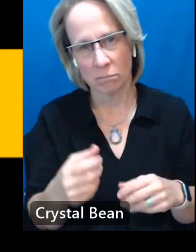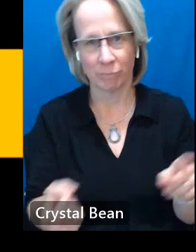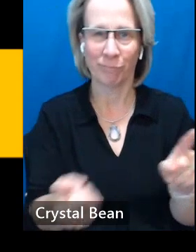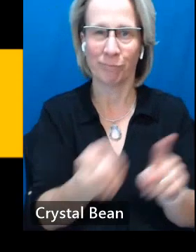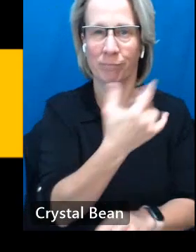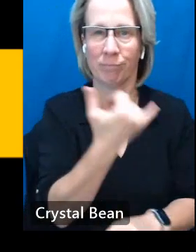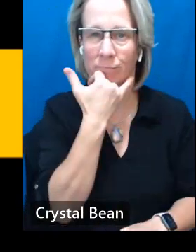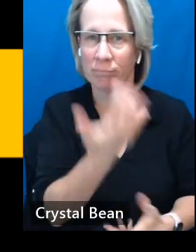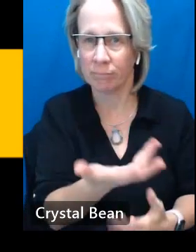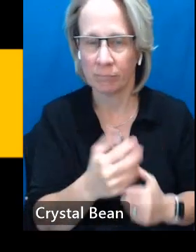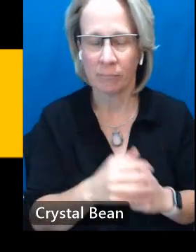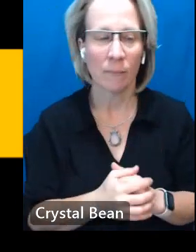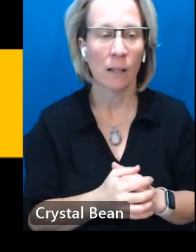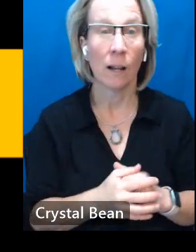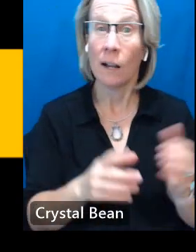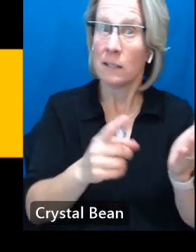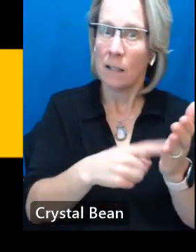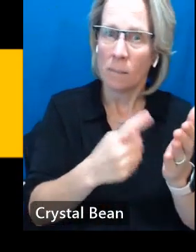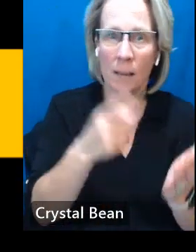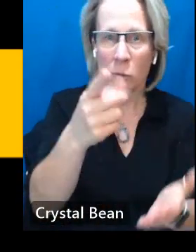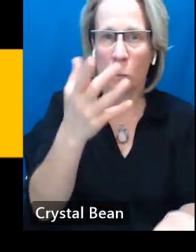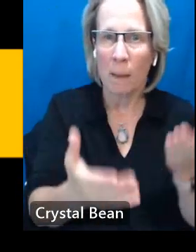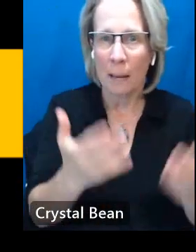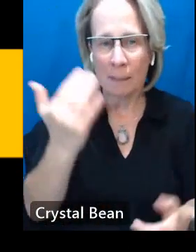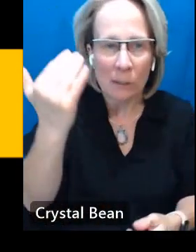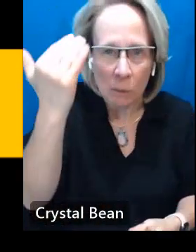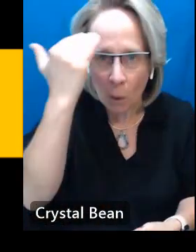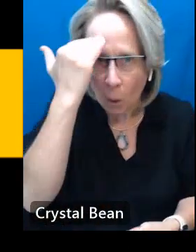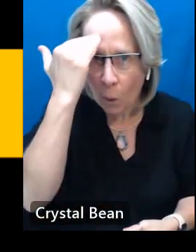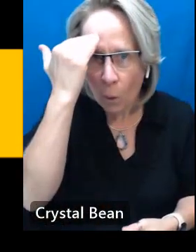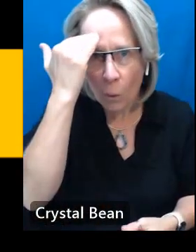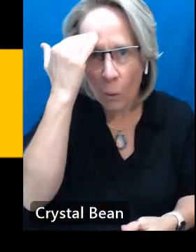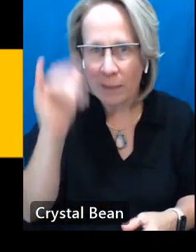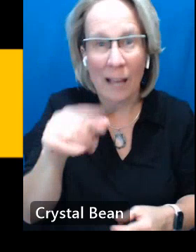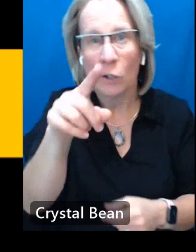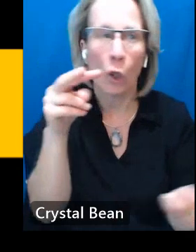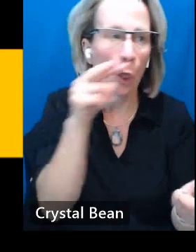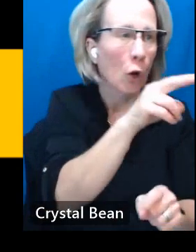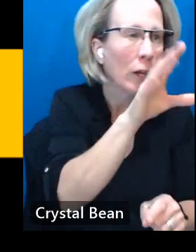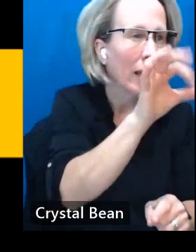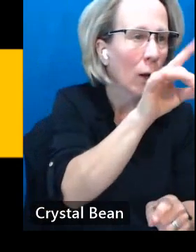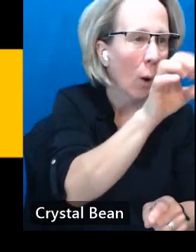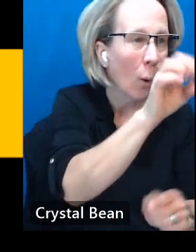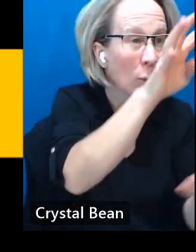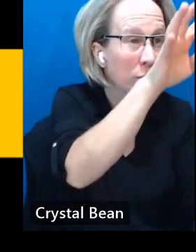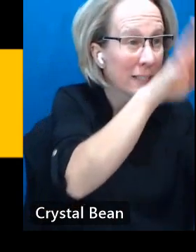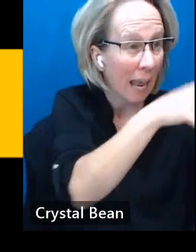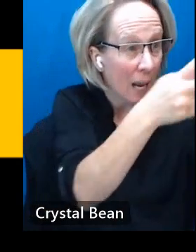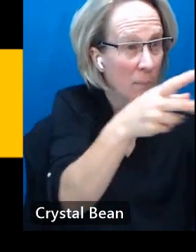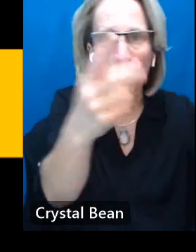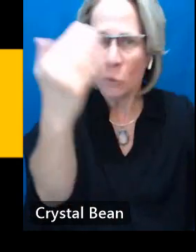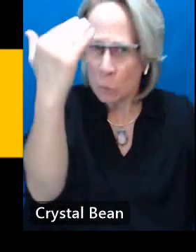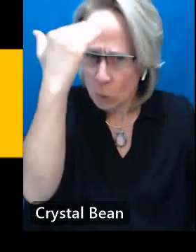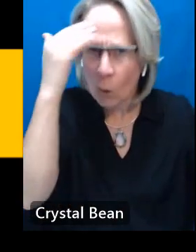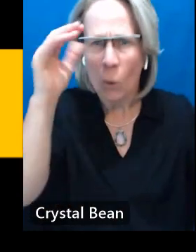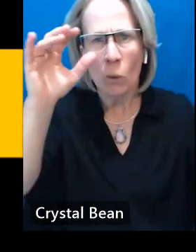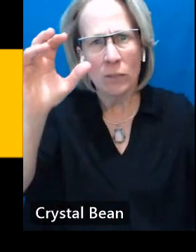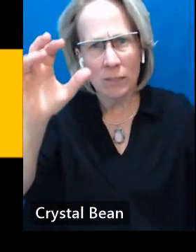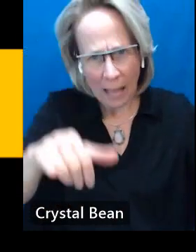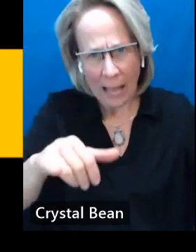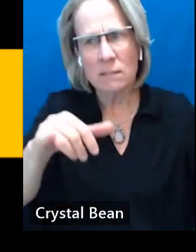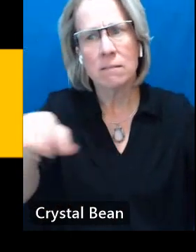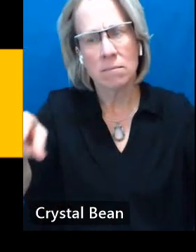the value is correct. Like, you're looking at the code table and you're sure it's correct, this class code or this Z code.